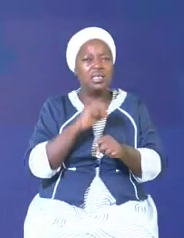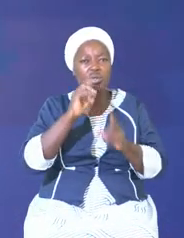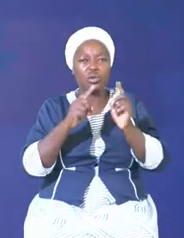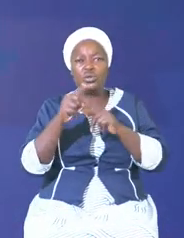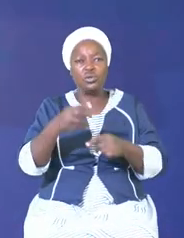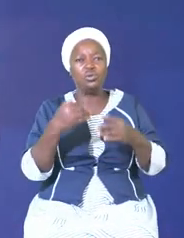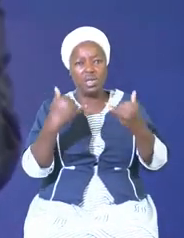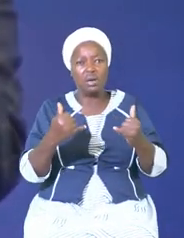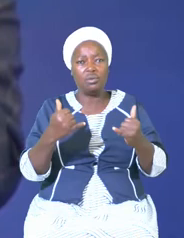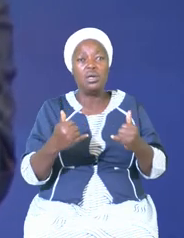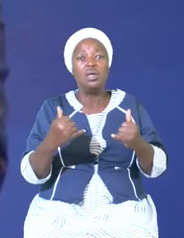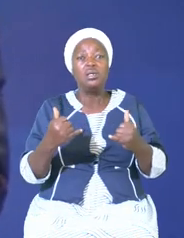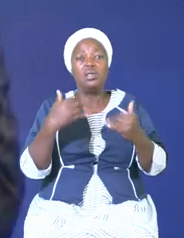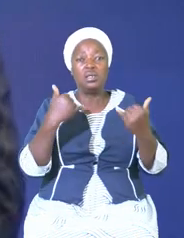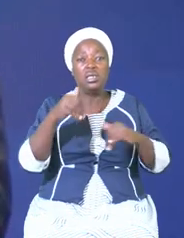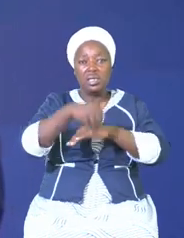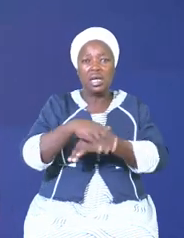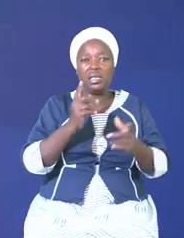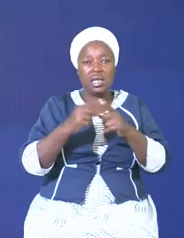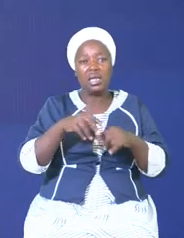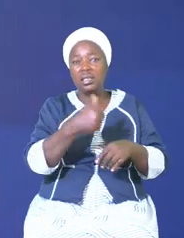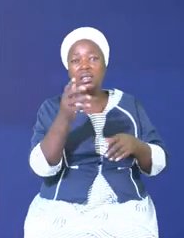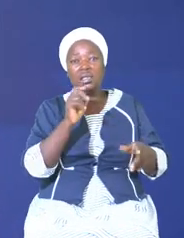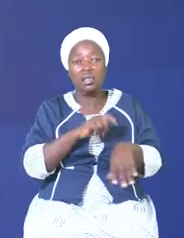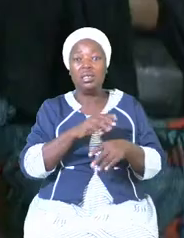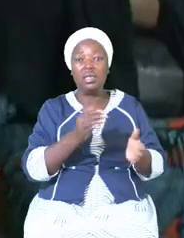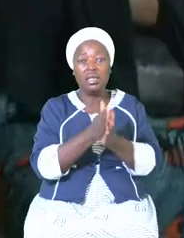tonight. And what he says to do, you will do.